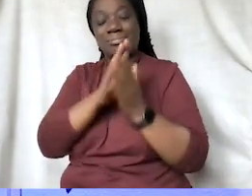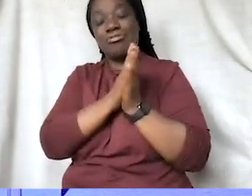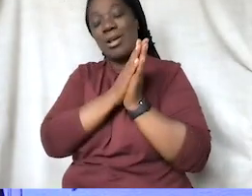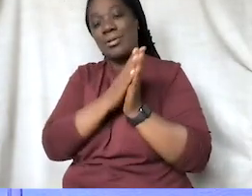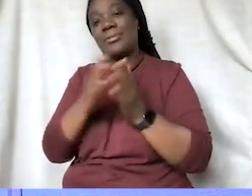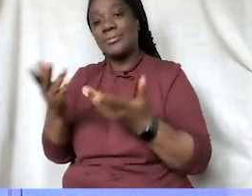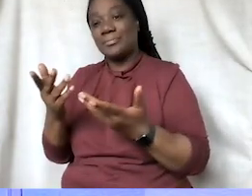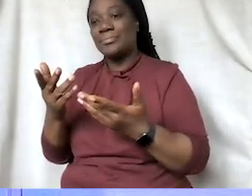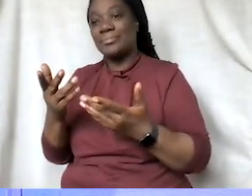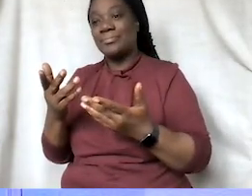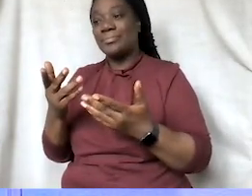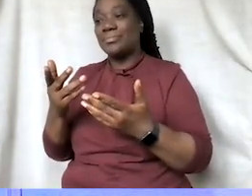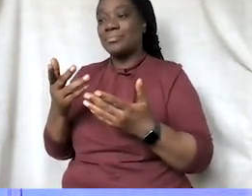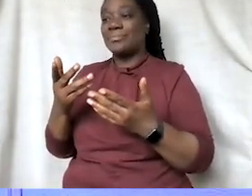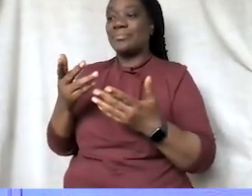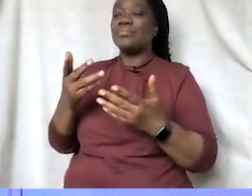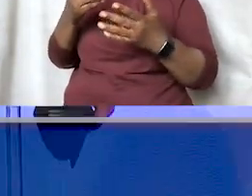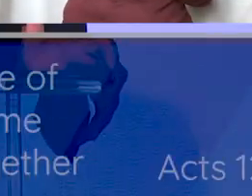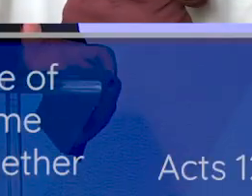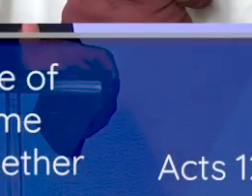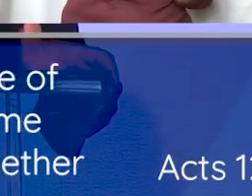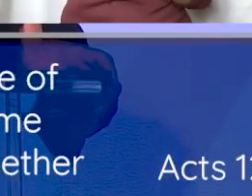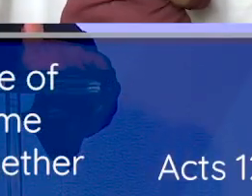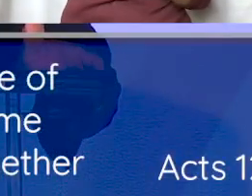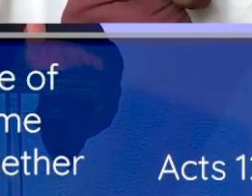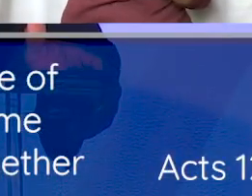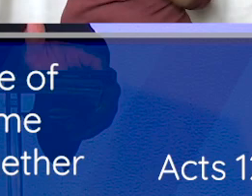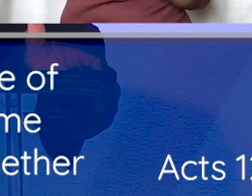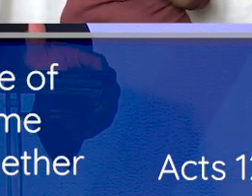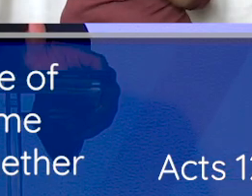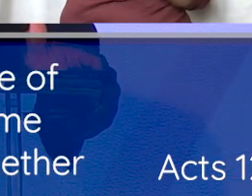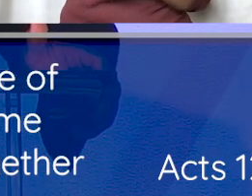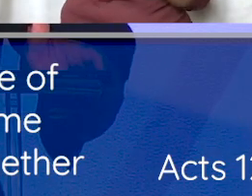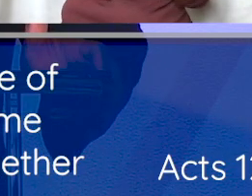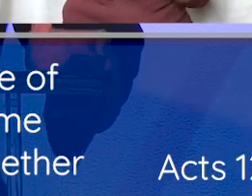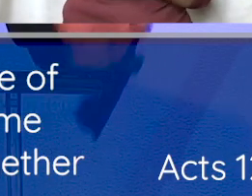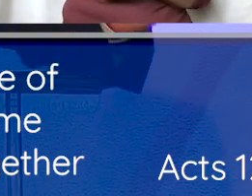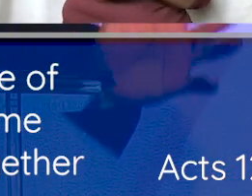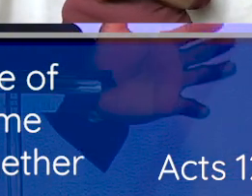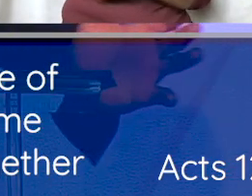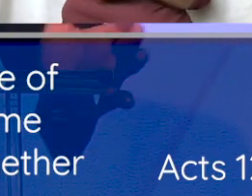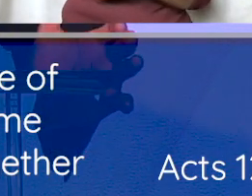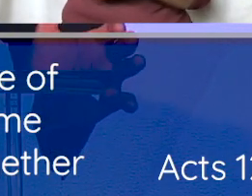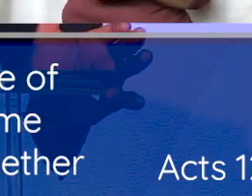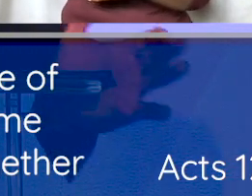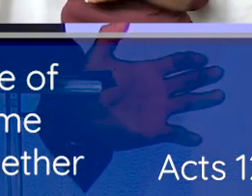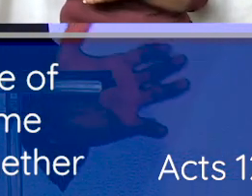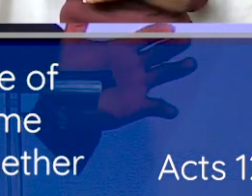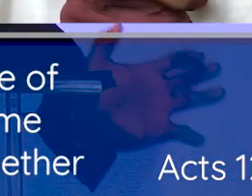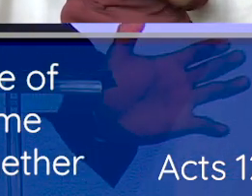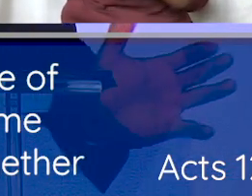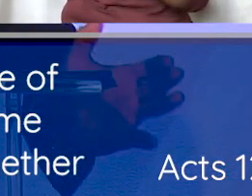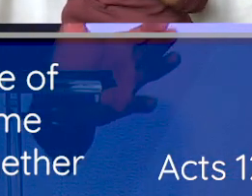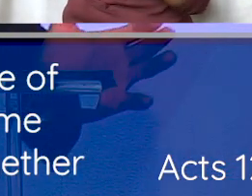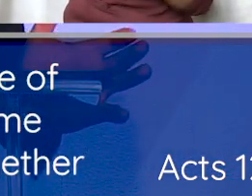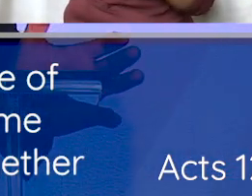and I'm reading from verse 12 of Acts chapter 13. And when he realized this, he went to the house of Mary,